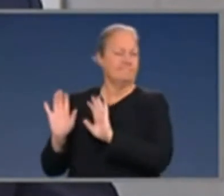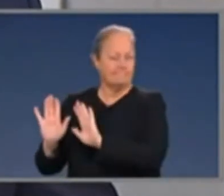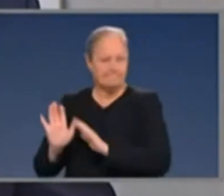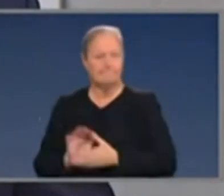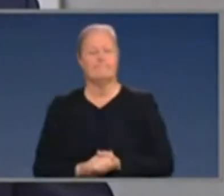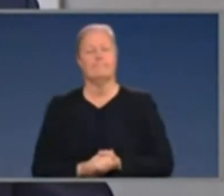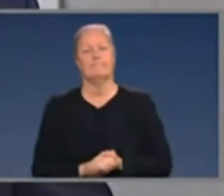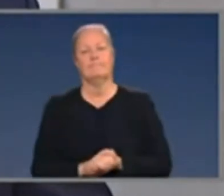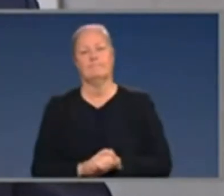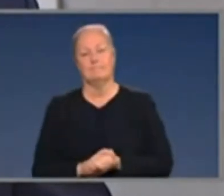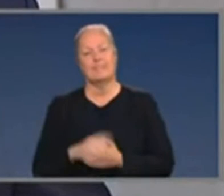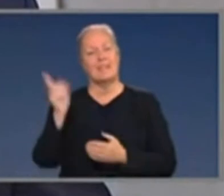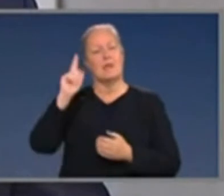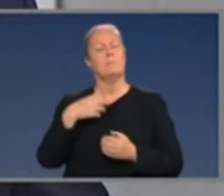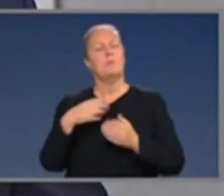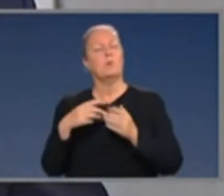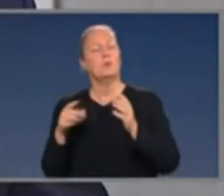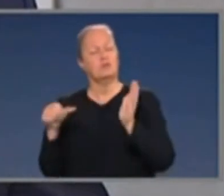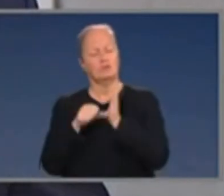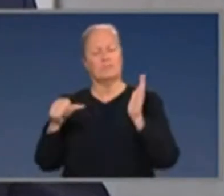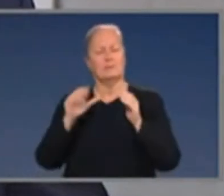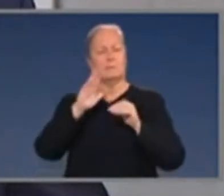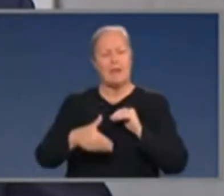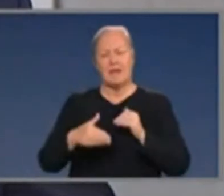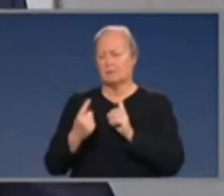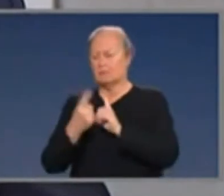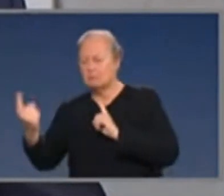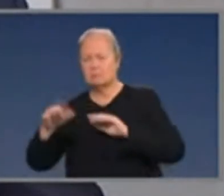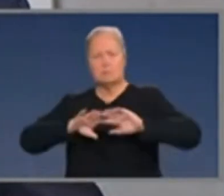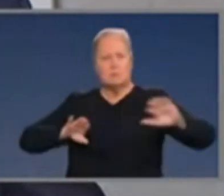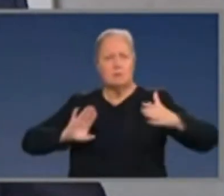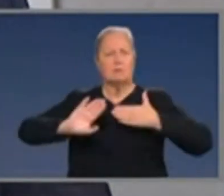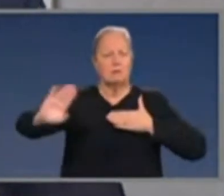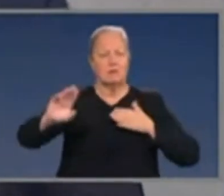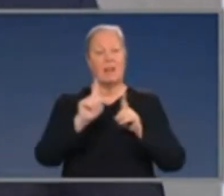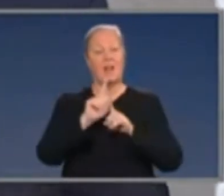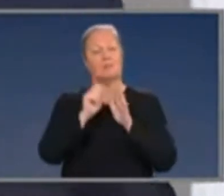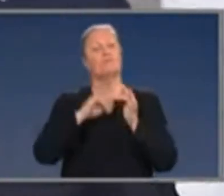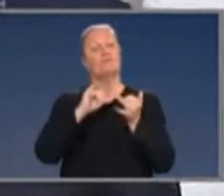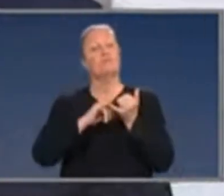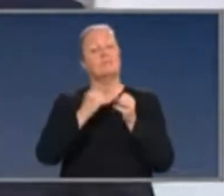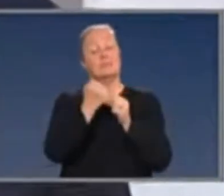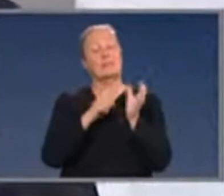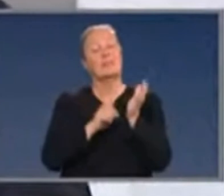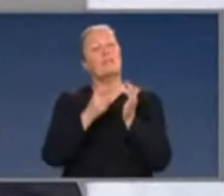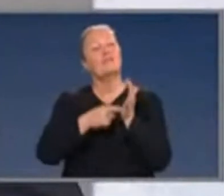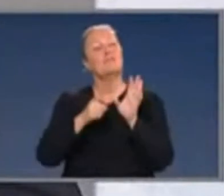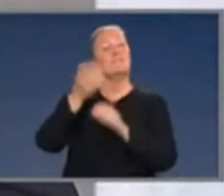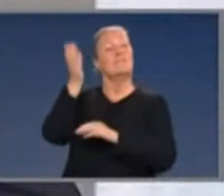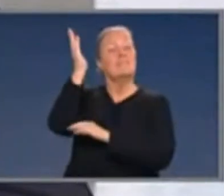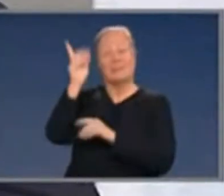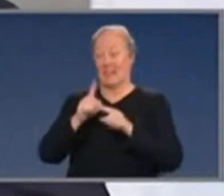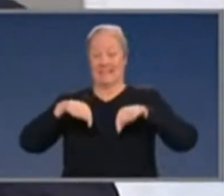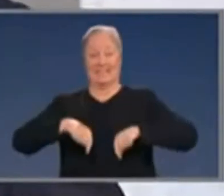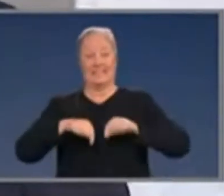little more strict on how we practice social distancing than clearly the press gallery is today, and as they are on most occasions when we're standing out